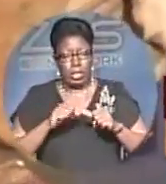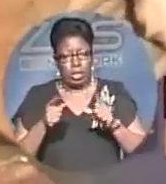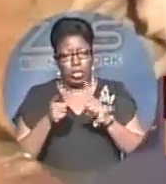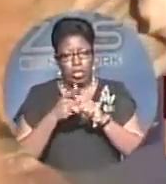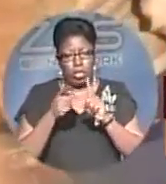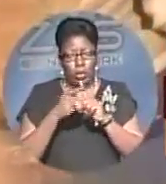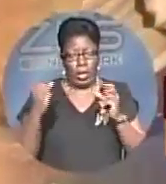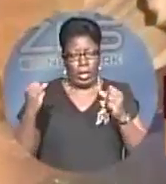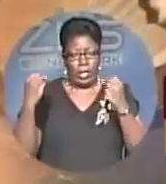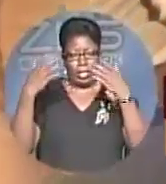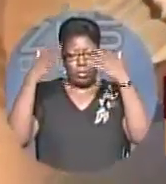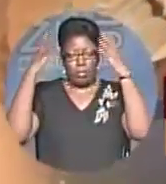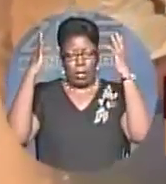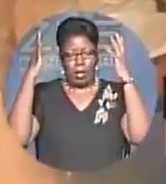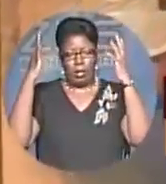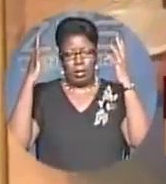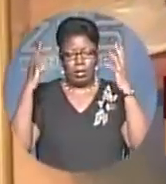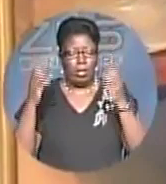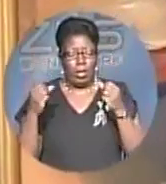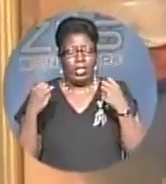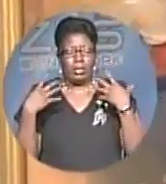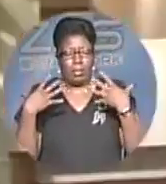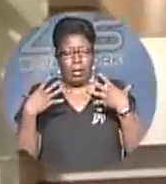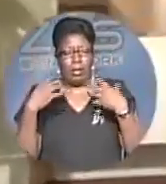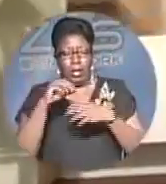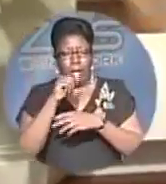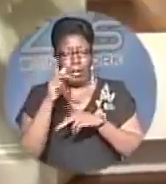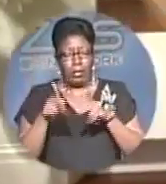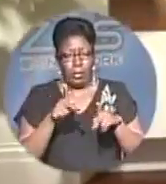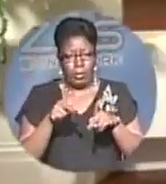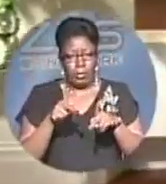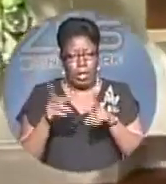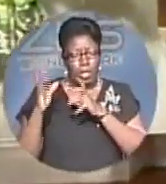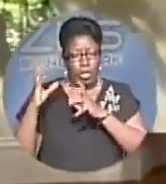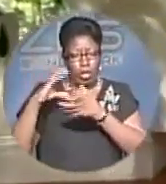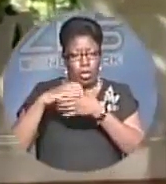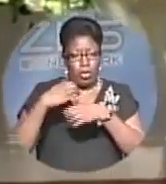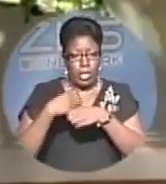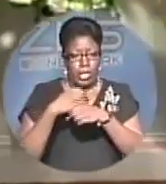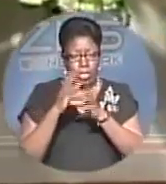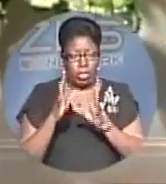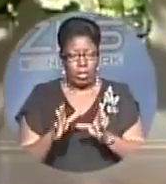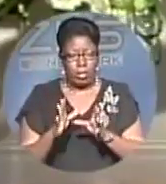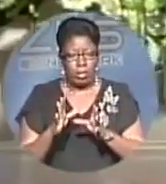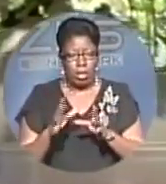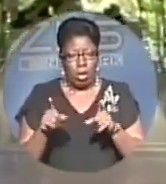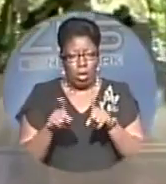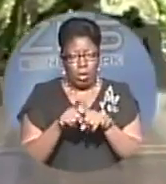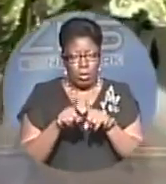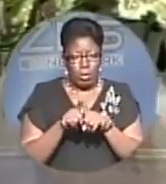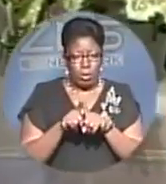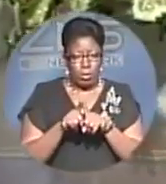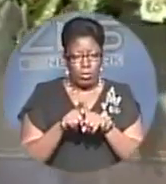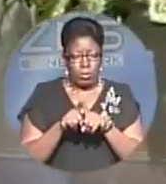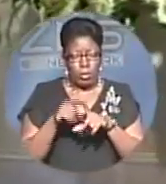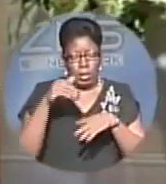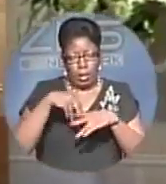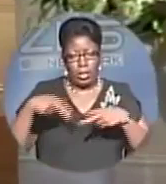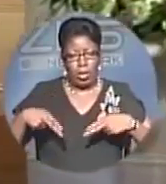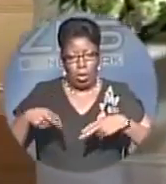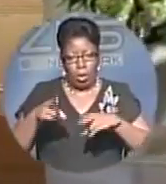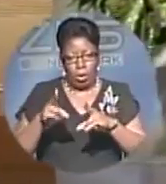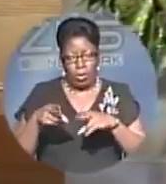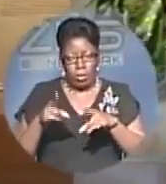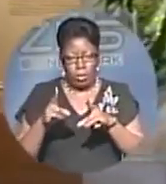to inspire a new generation from the other side. His Junkanoo creations and inspirations illuminating the halls of the National